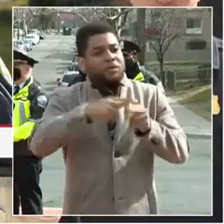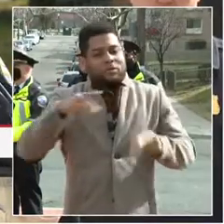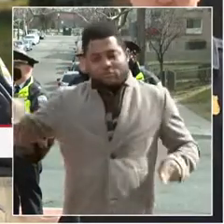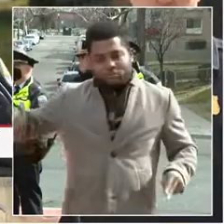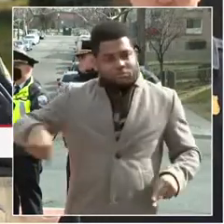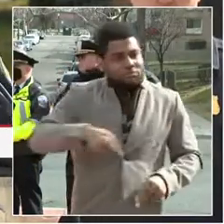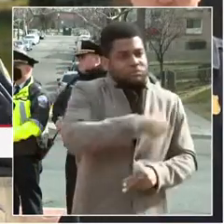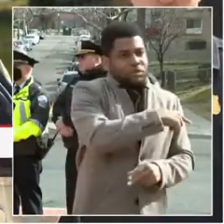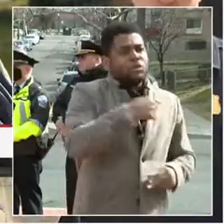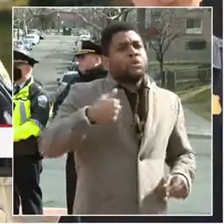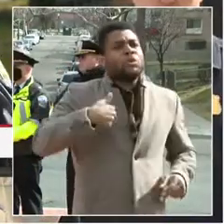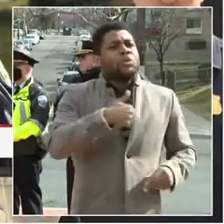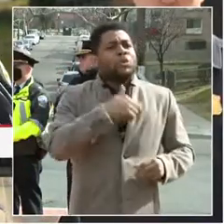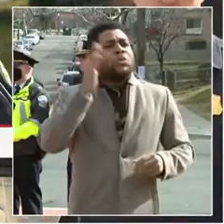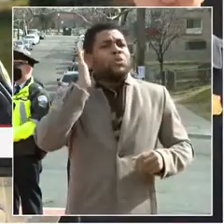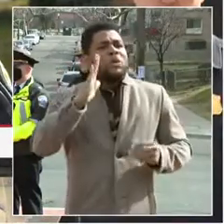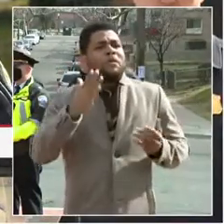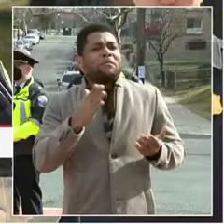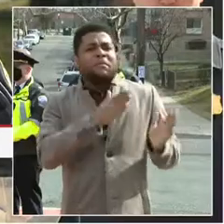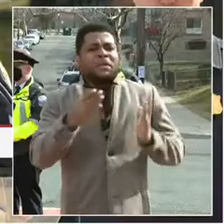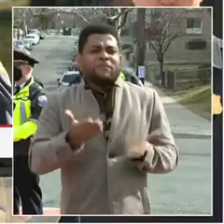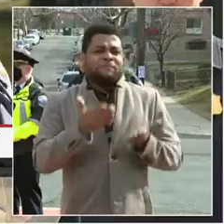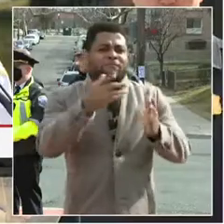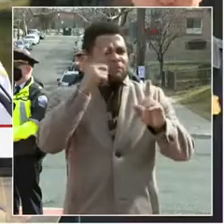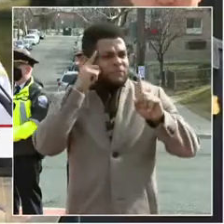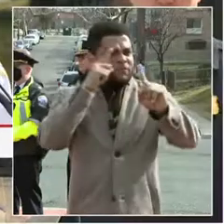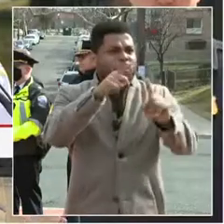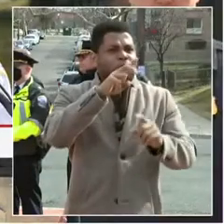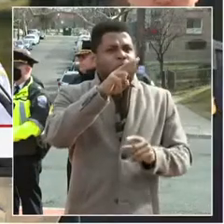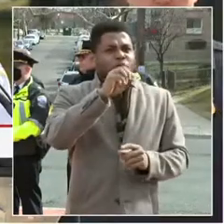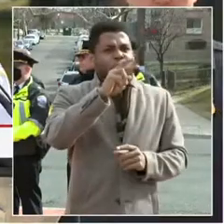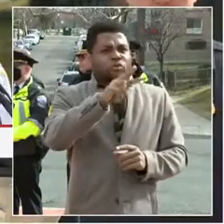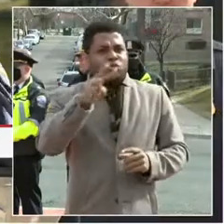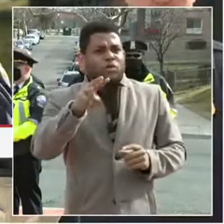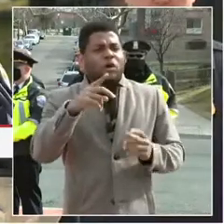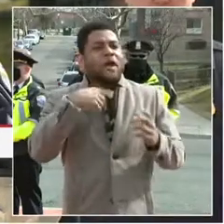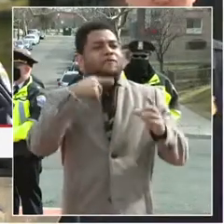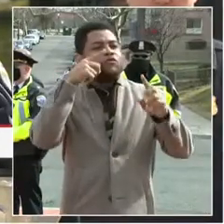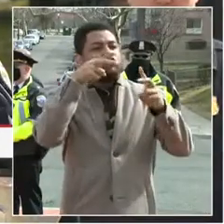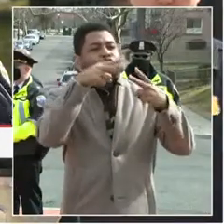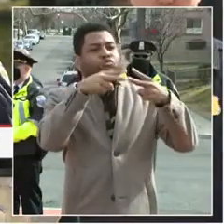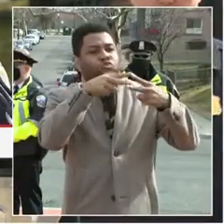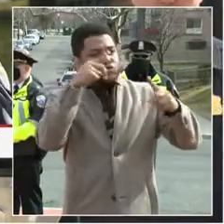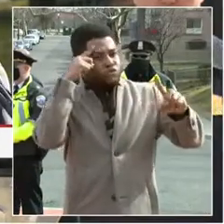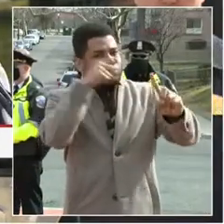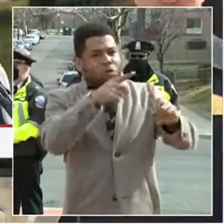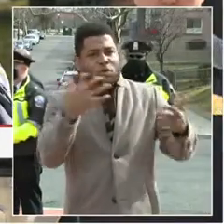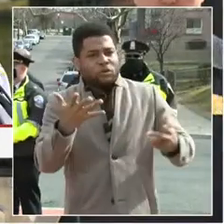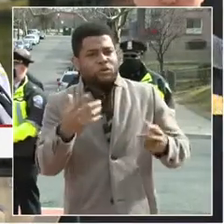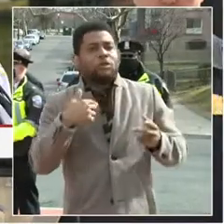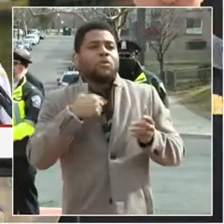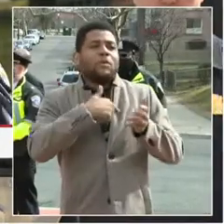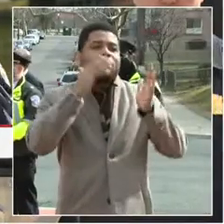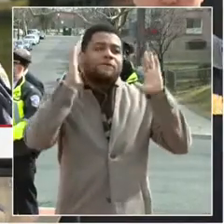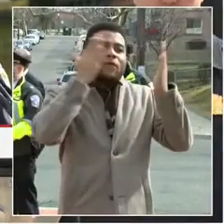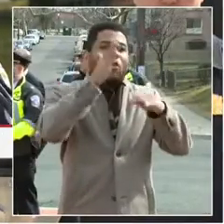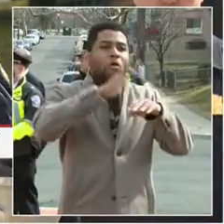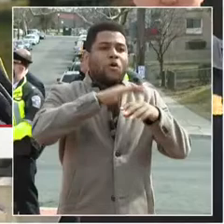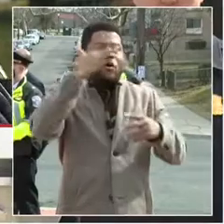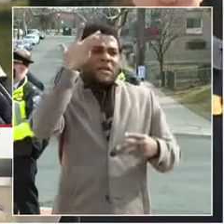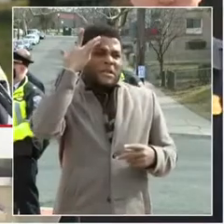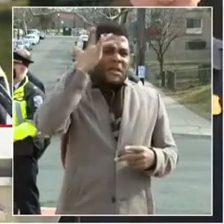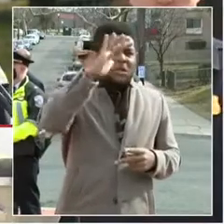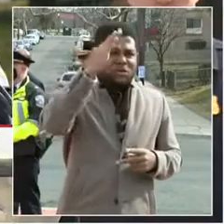for 2022 consider 2 important factors. We want to focus on intelligence-led strategic priorities with an